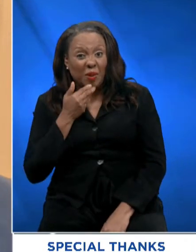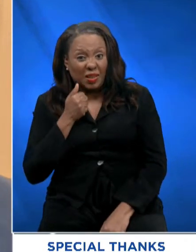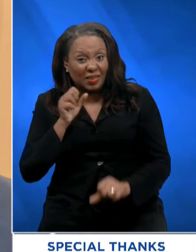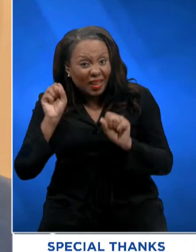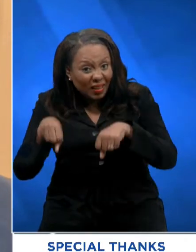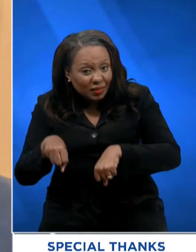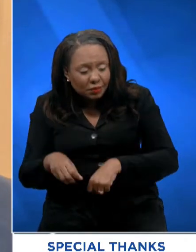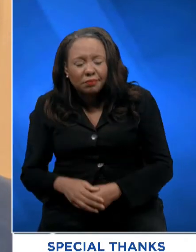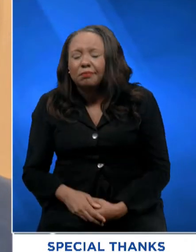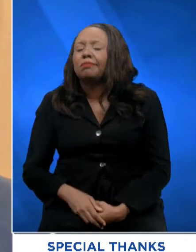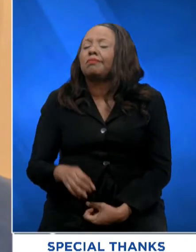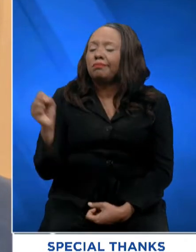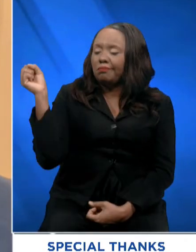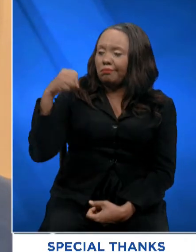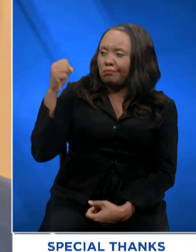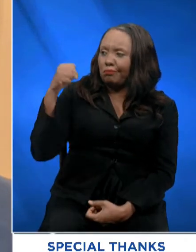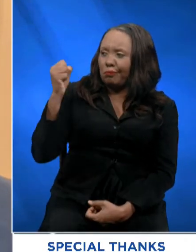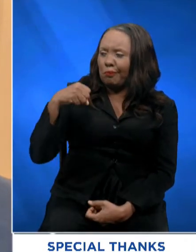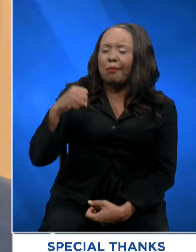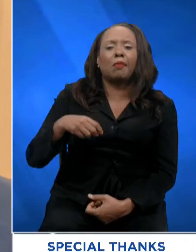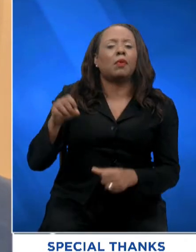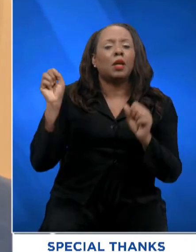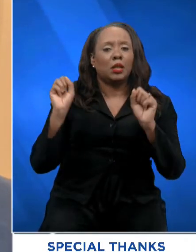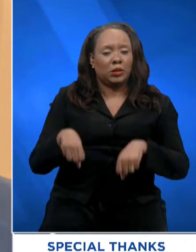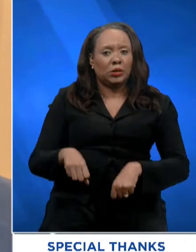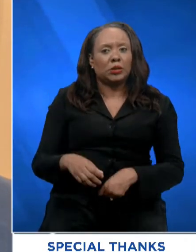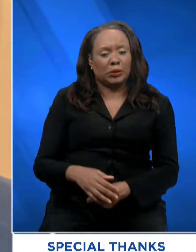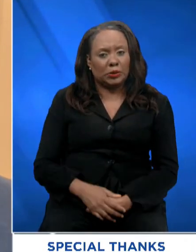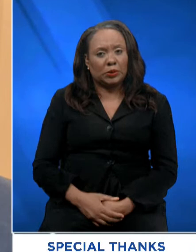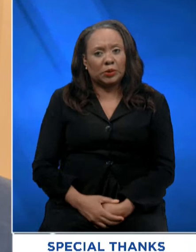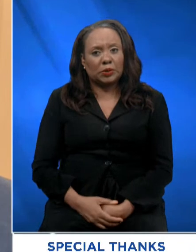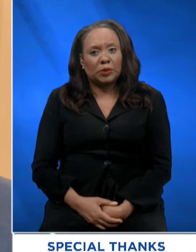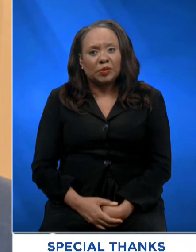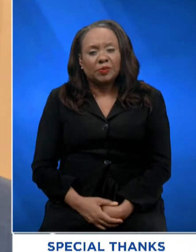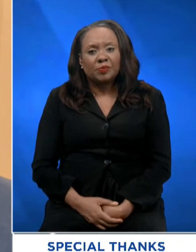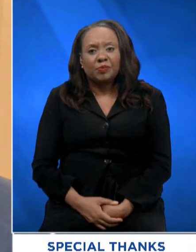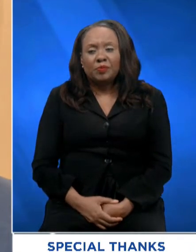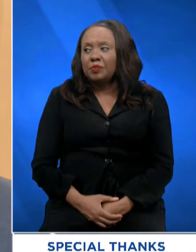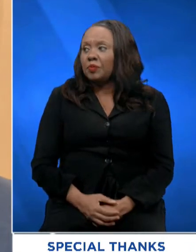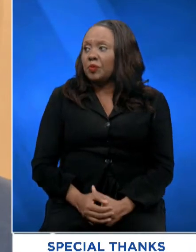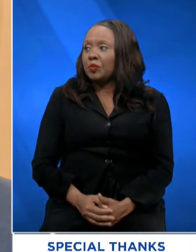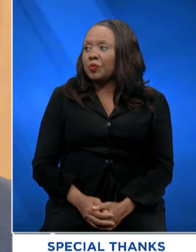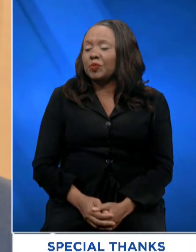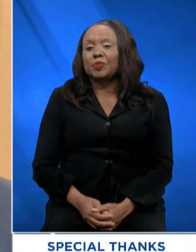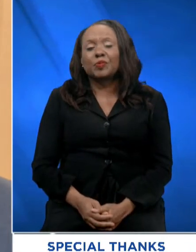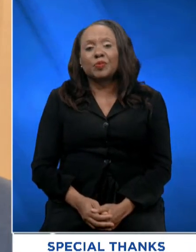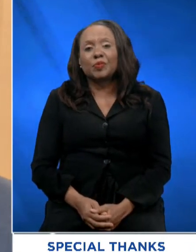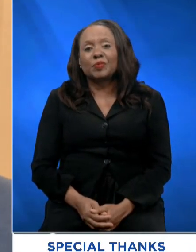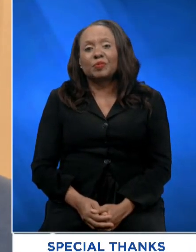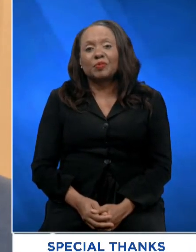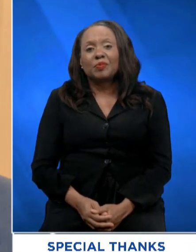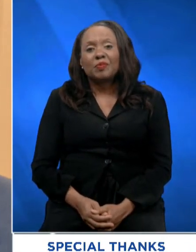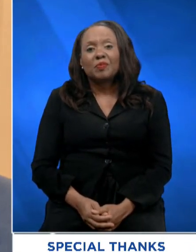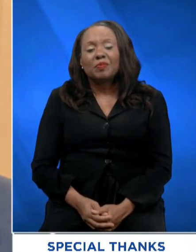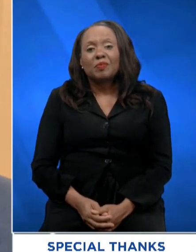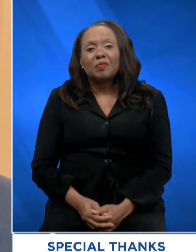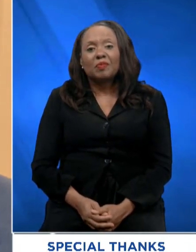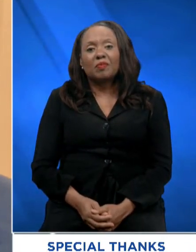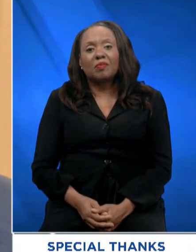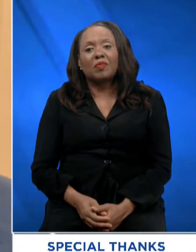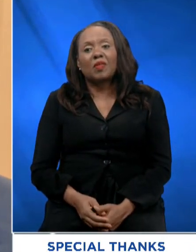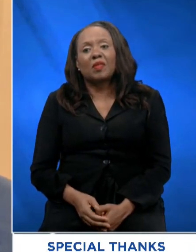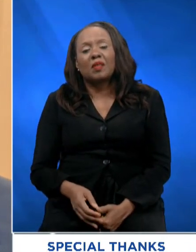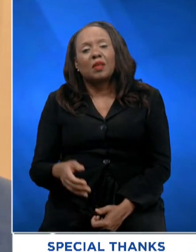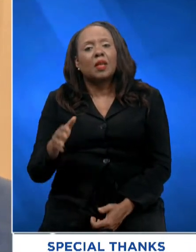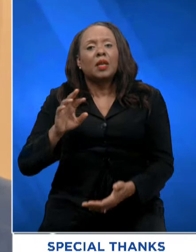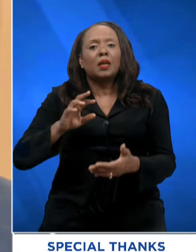You can, but you're likely to have either most likely the mild form of